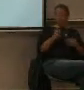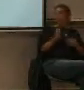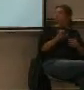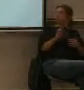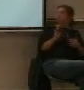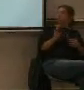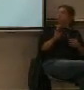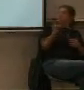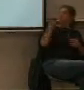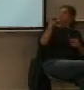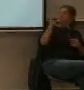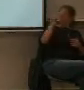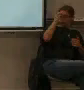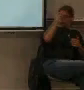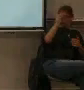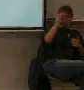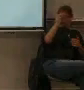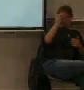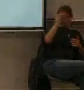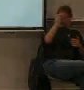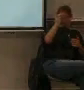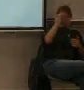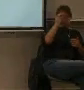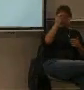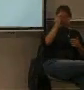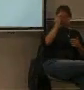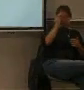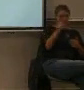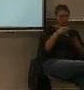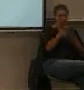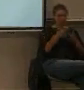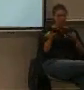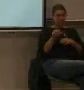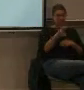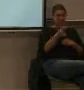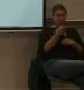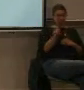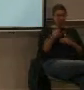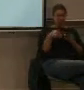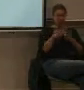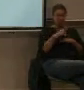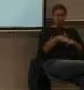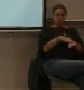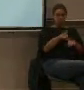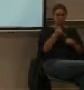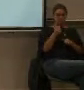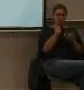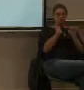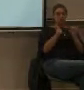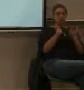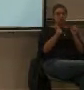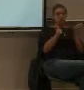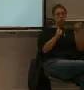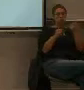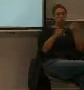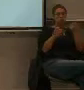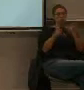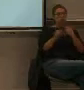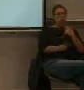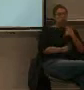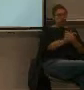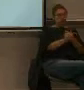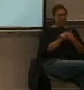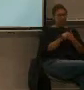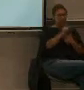out that way. Even though it gets to the same Vmax, it gets there slower. Oh, okay. Right, so you want to have a low Ks. It's